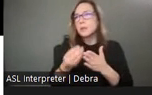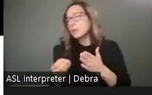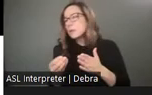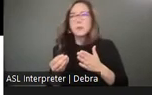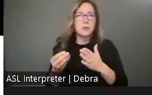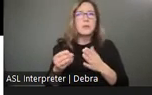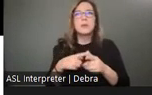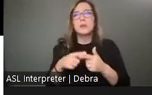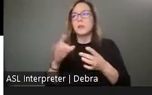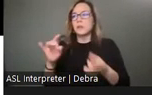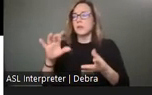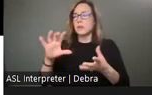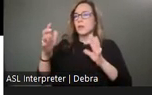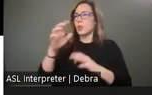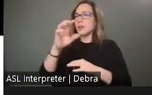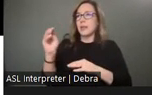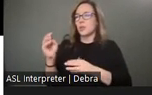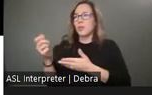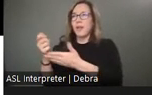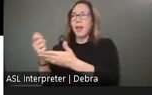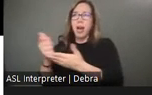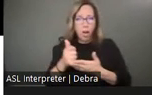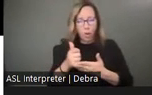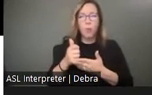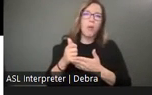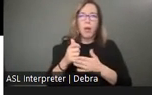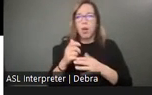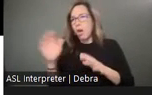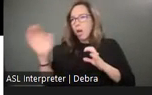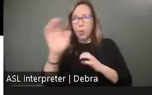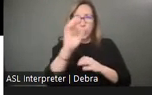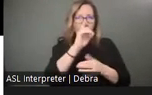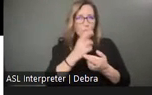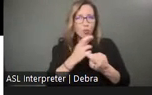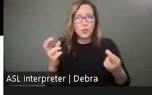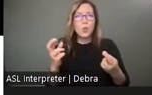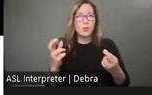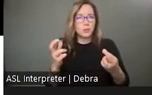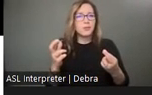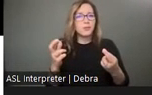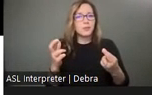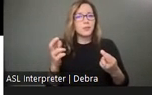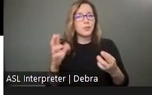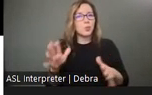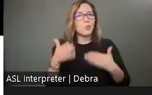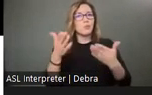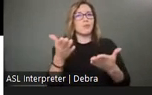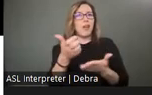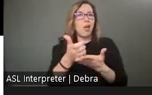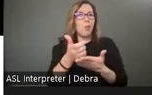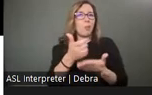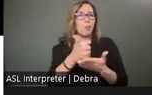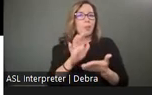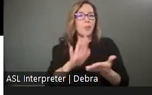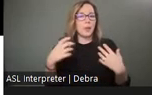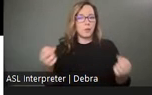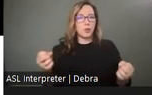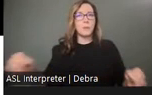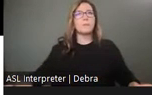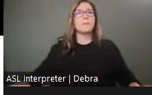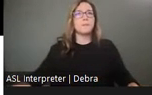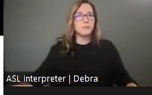having disaster case management help fill those gaps and finding those resources for them to aid in their recovery.